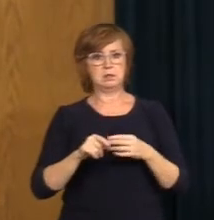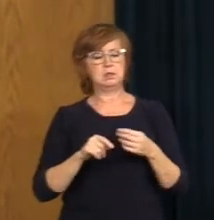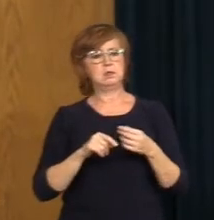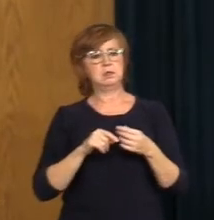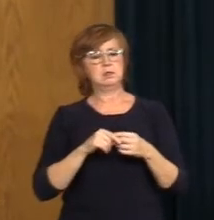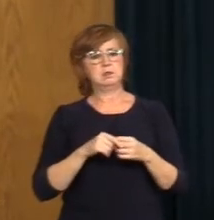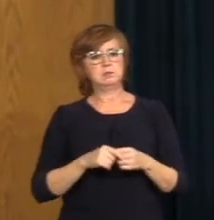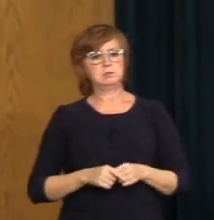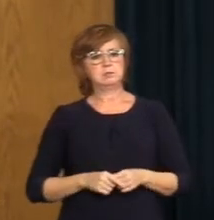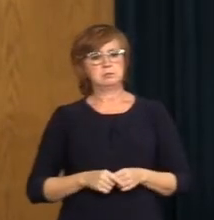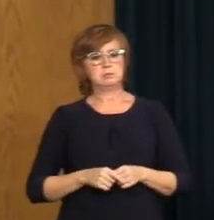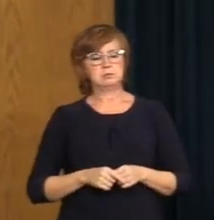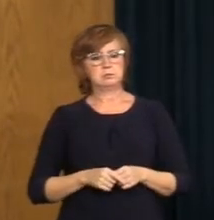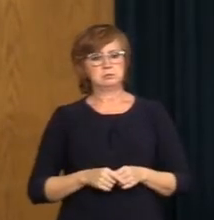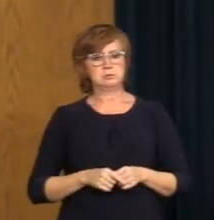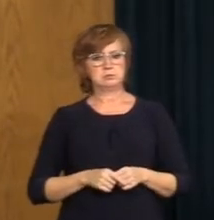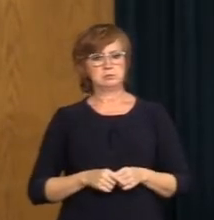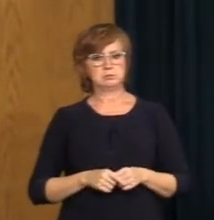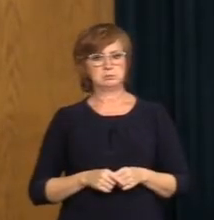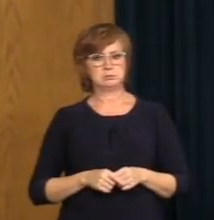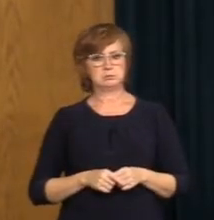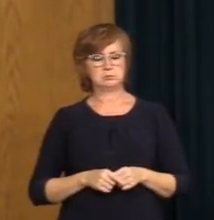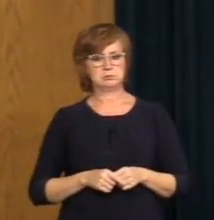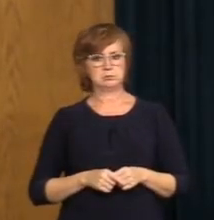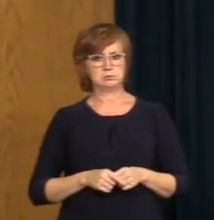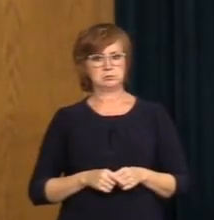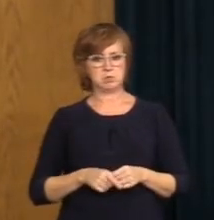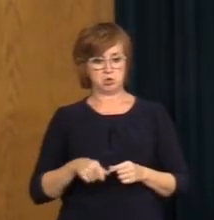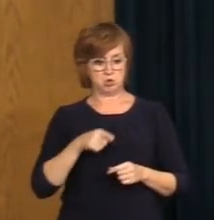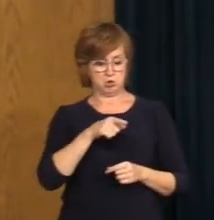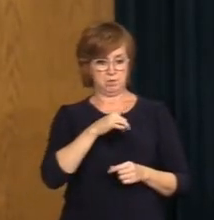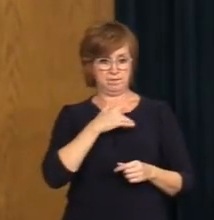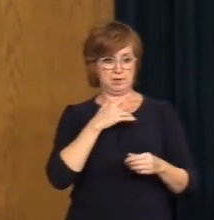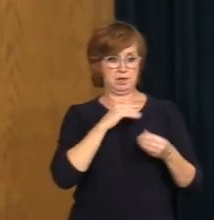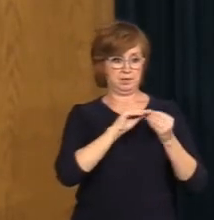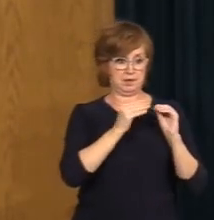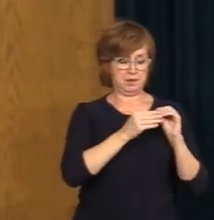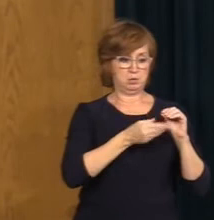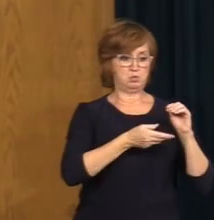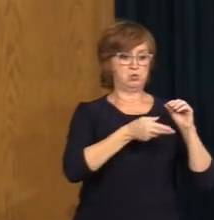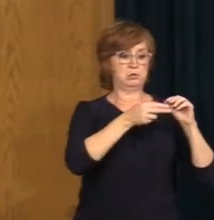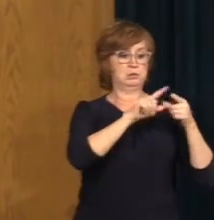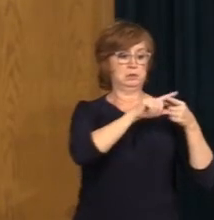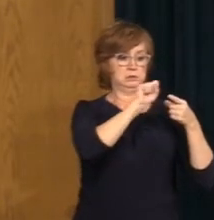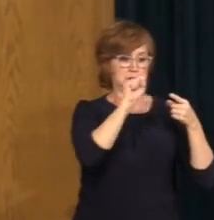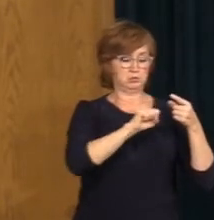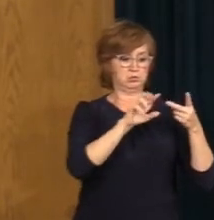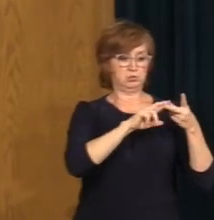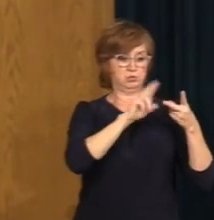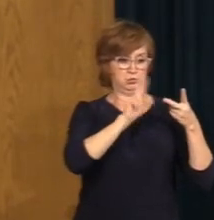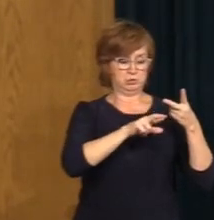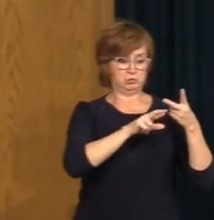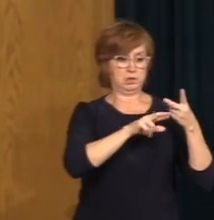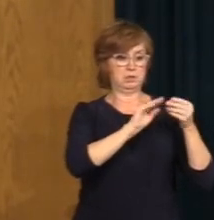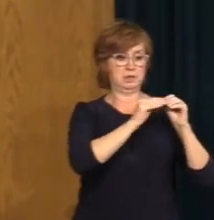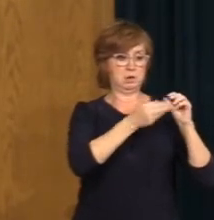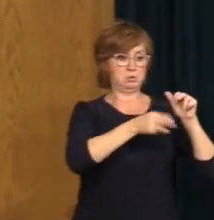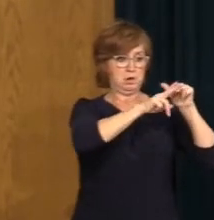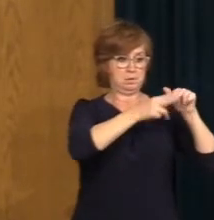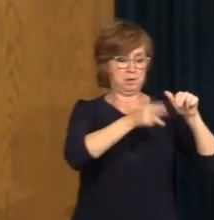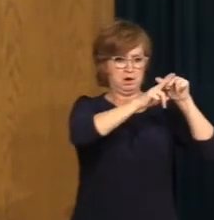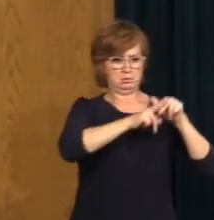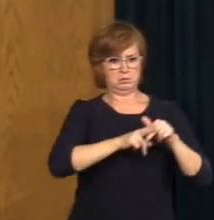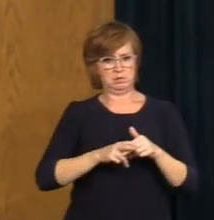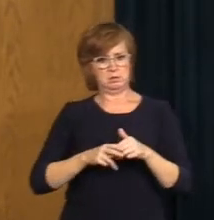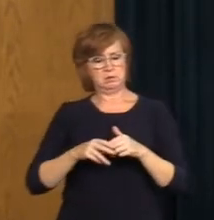drive-through testing being available? So I would maybe make an initial comment and ask Scott to provide further detail. But